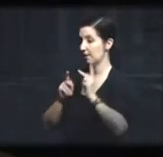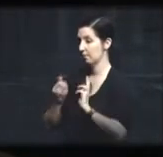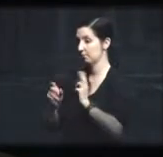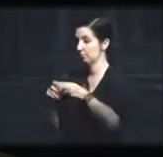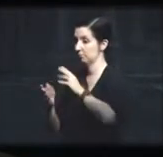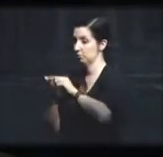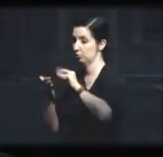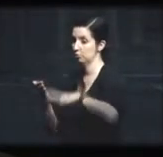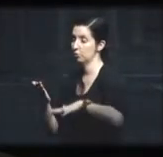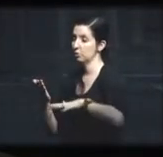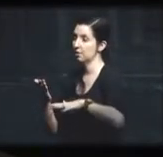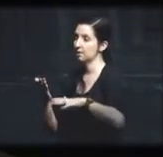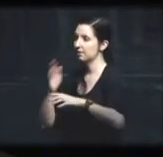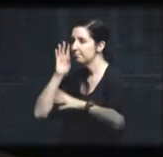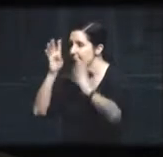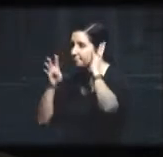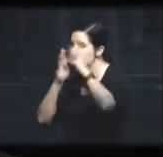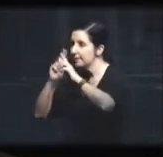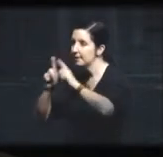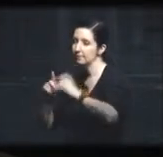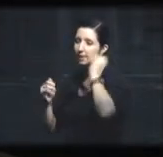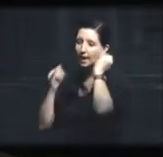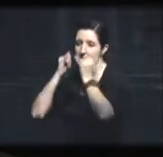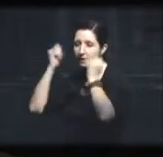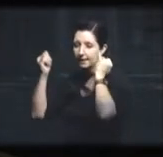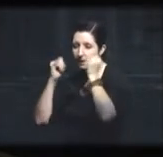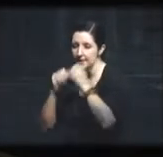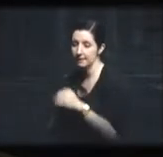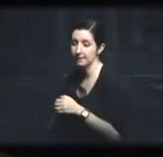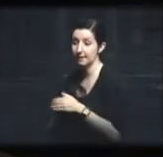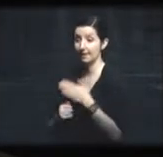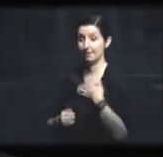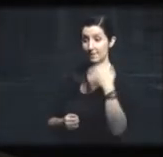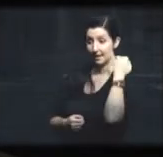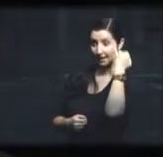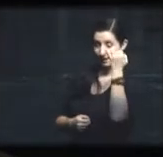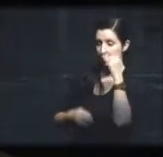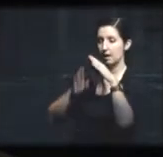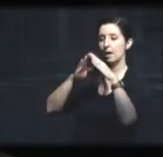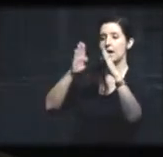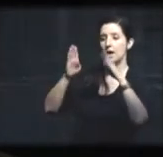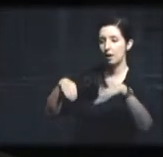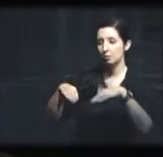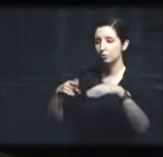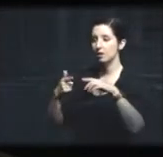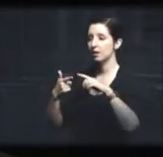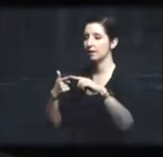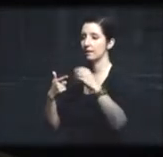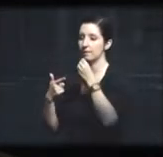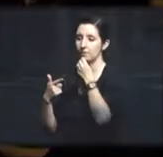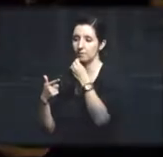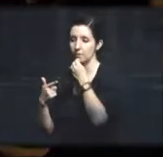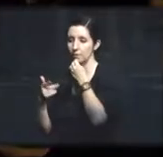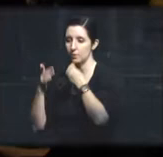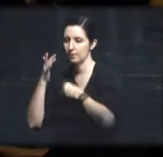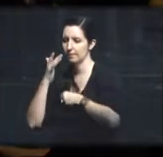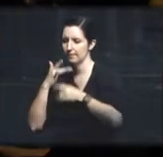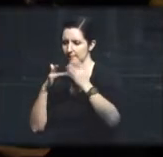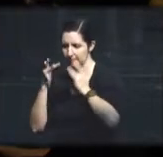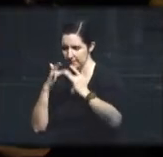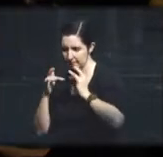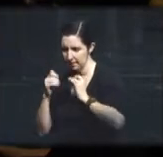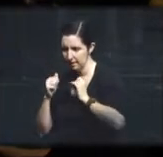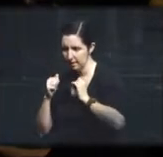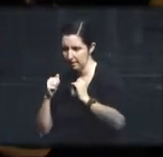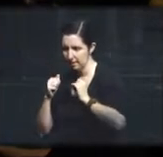that they could do. And so I pitched housing and food insecurity among college students. And other people